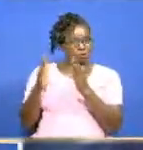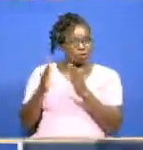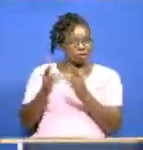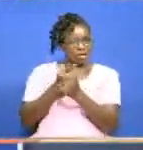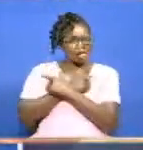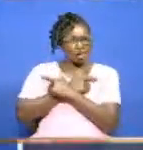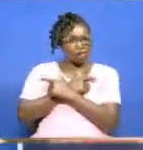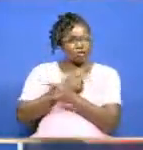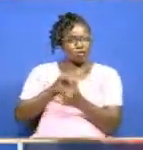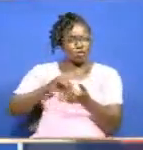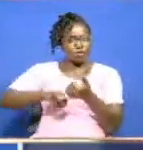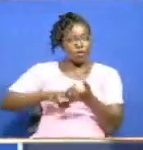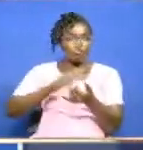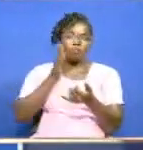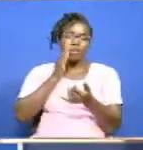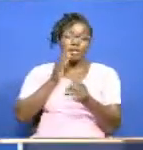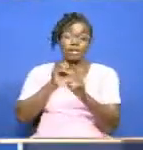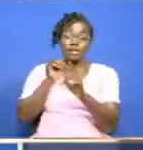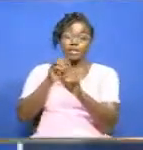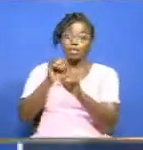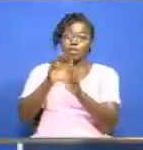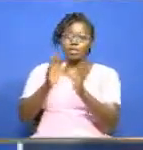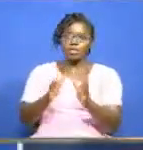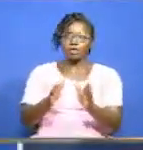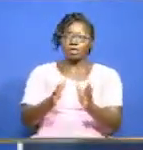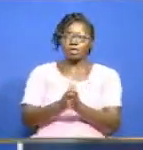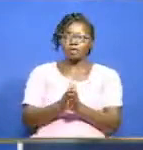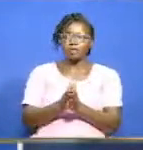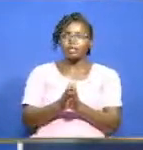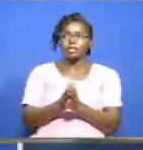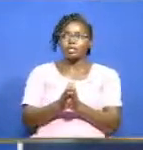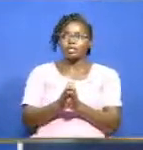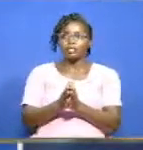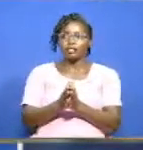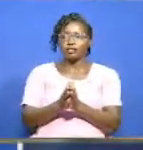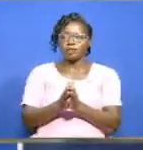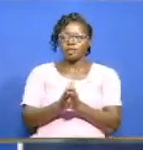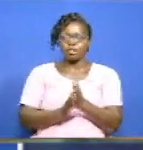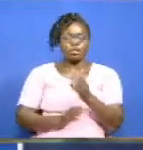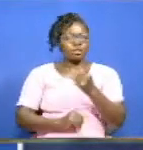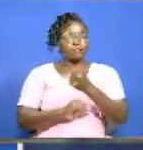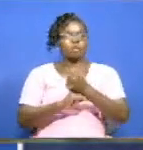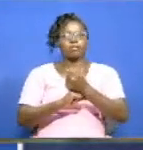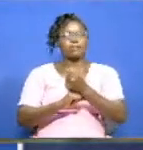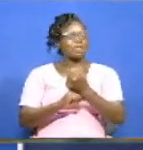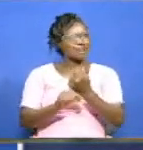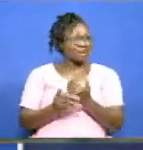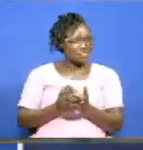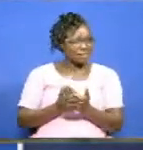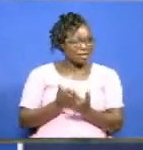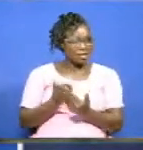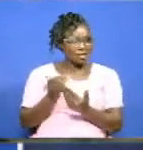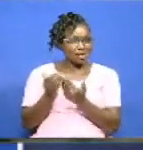wife, mother, and a mentor. Somebody who is very supportive, very caring,